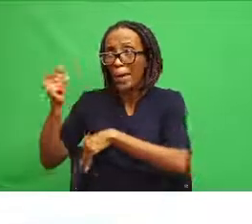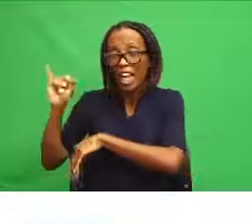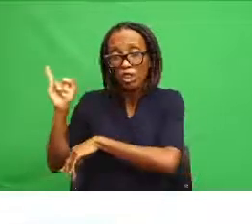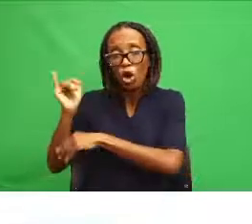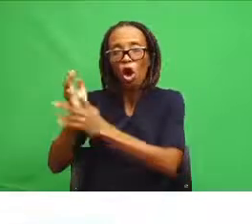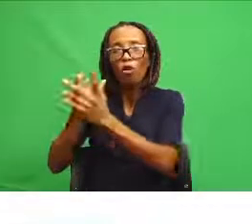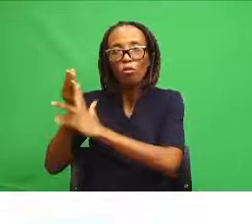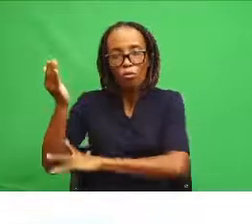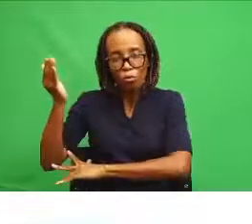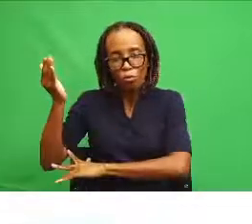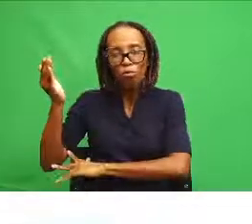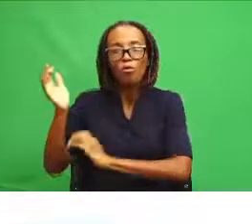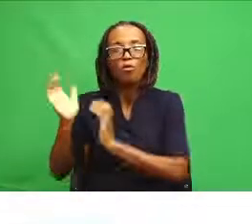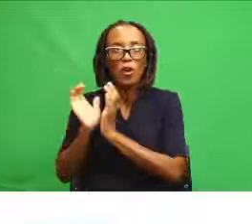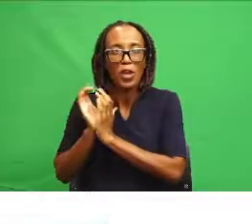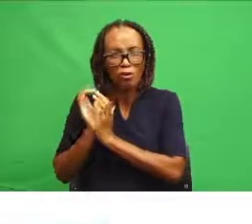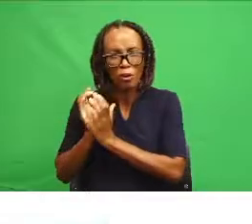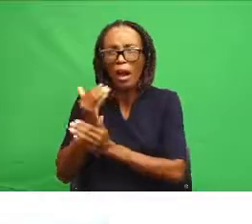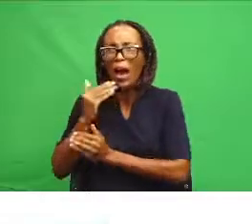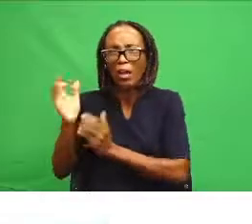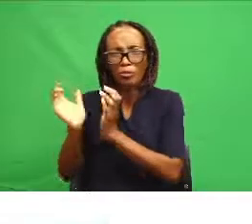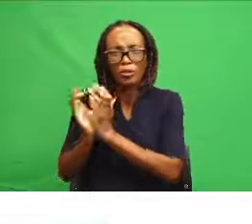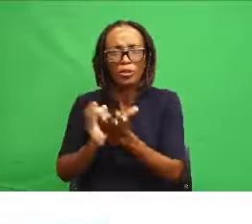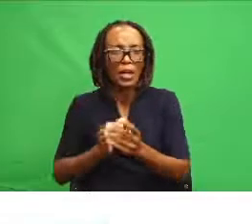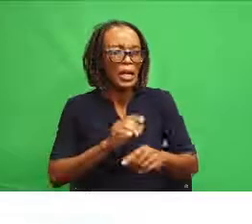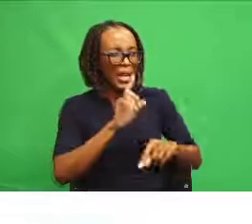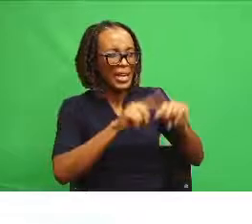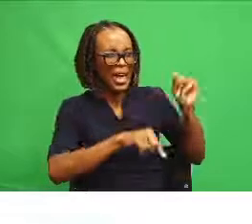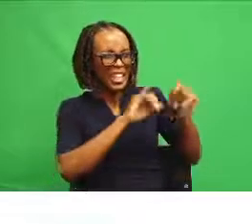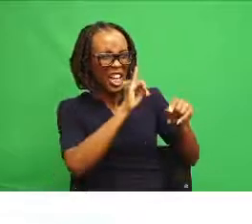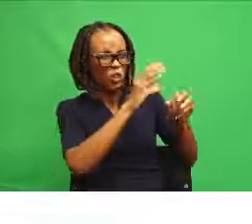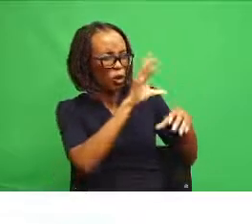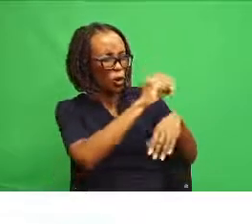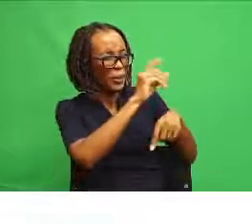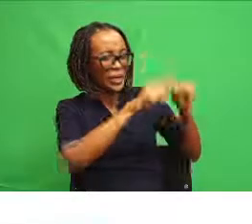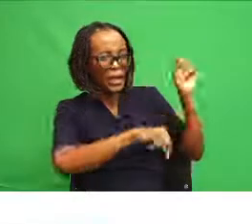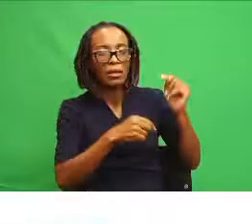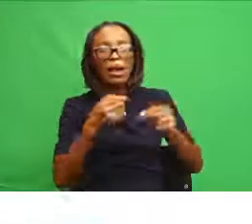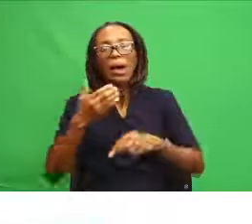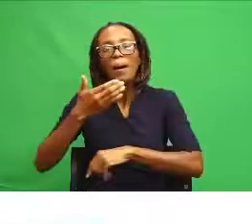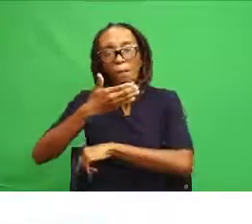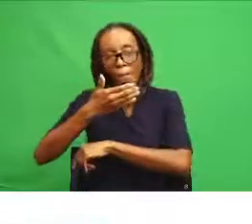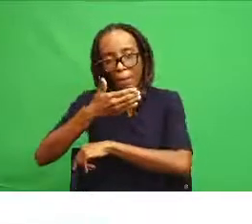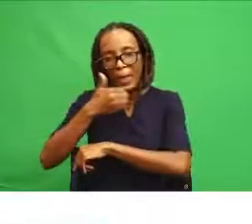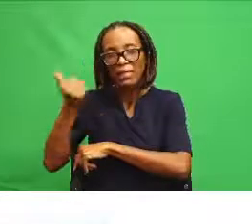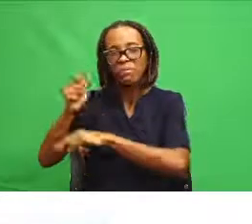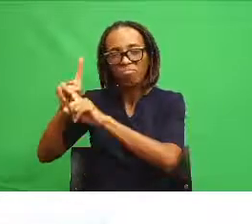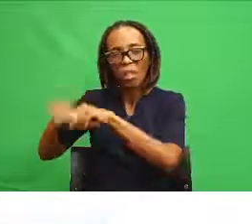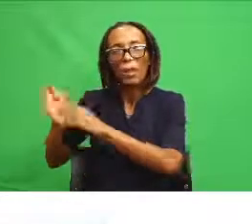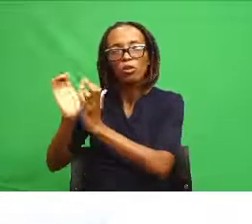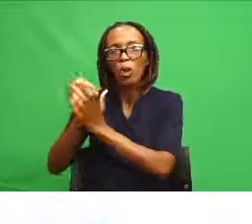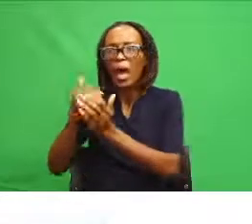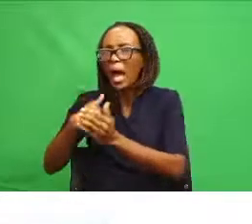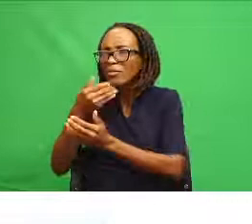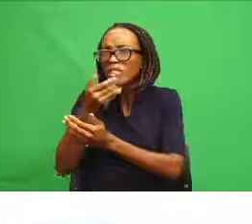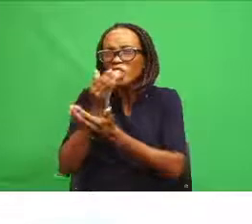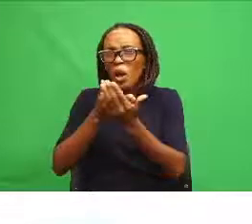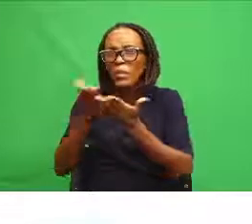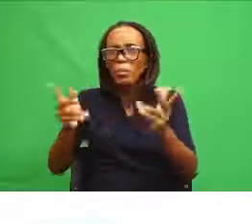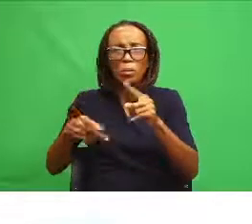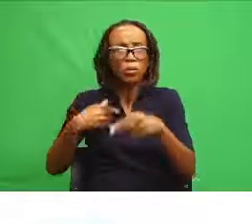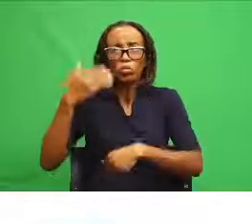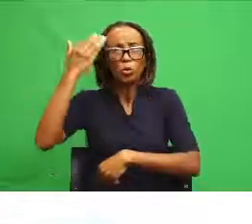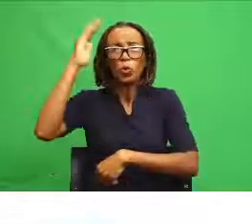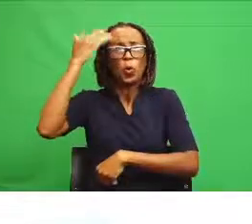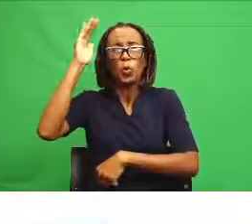if your health has deteriorated and you don't normally qualify, by taking those kinds of actions. You know, there are these little things that most people are not to